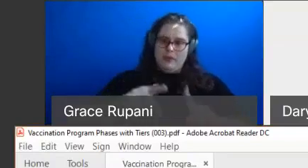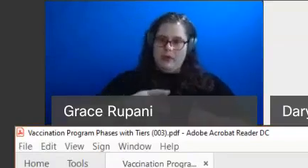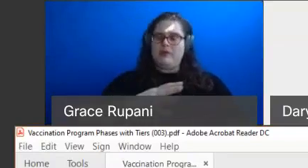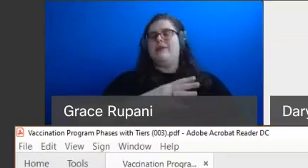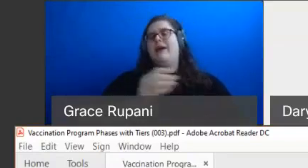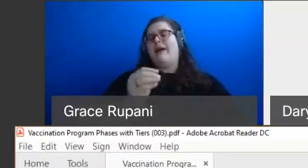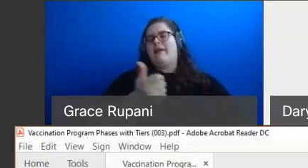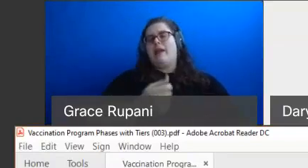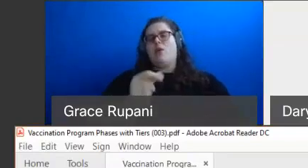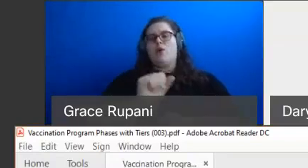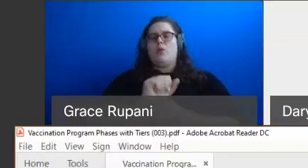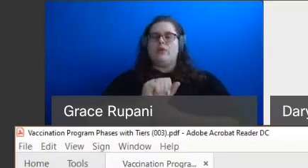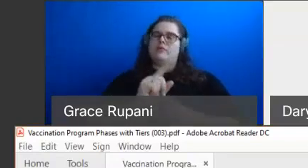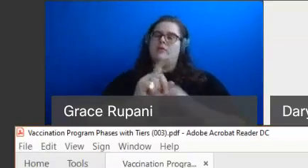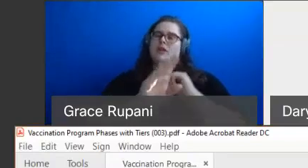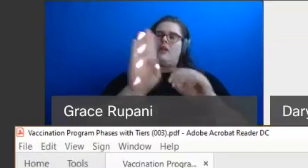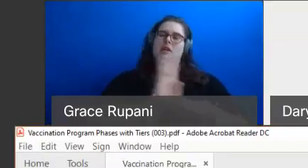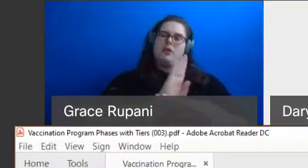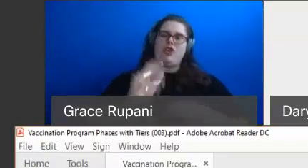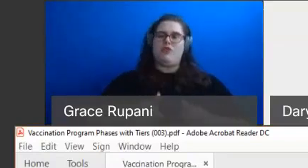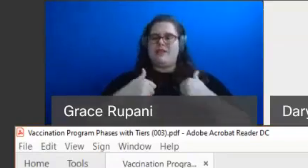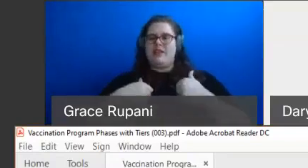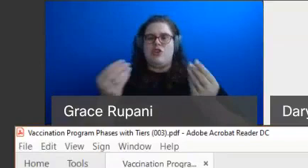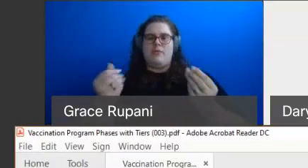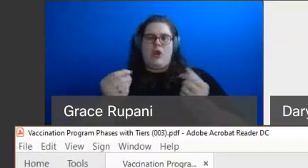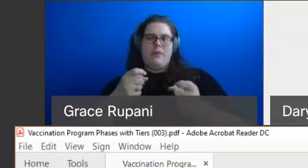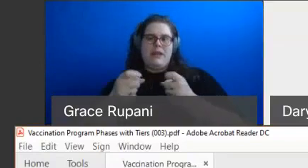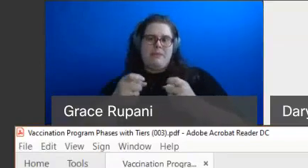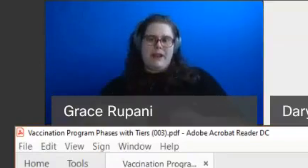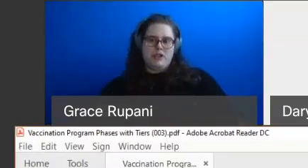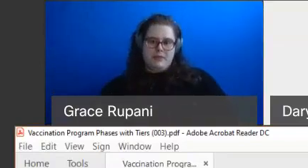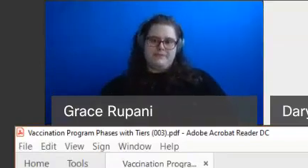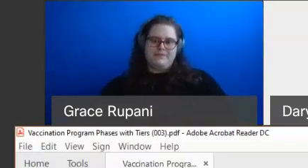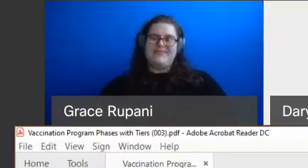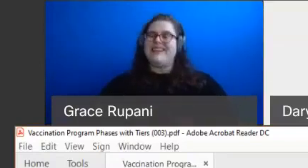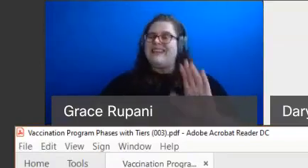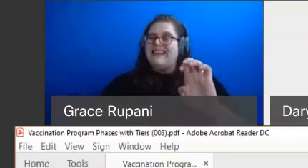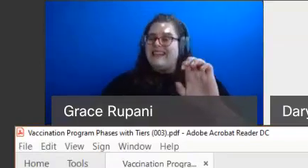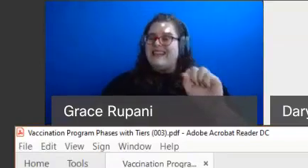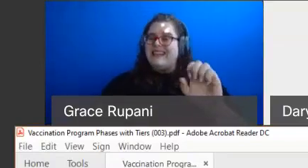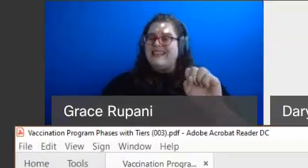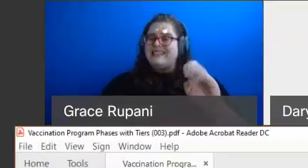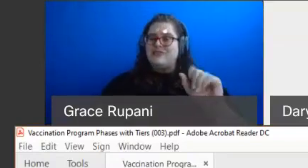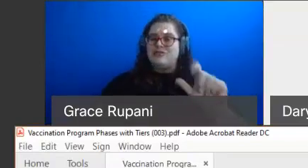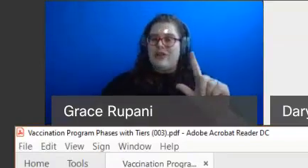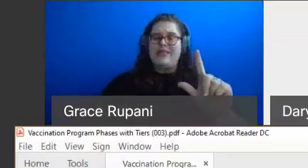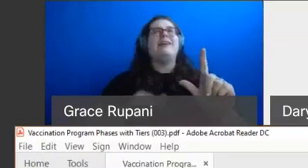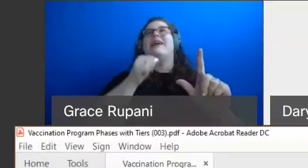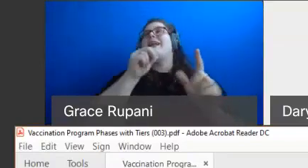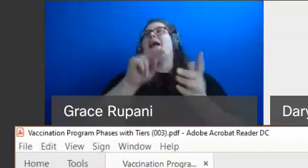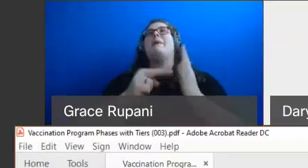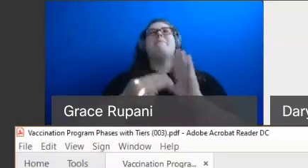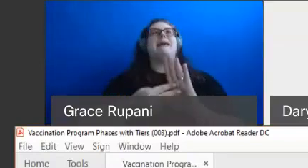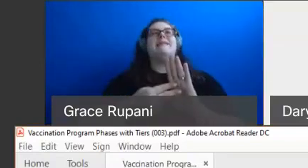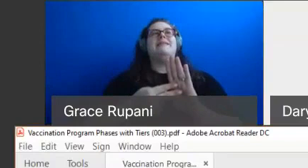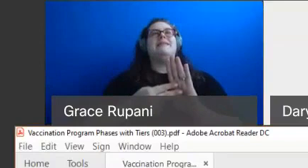residential property management. And once again, just the reminder that essential is not the sort of traditional sense of essential, but essential means that people